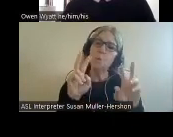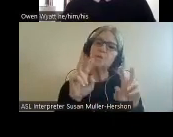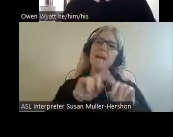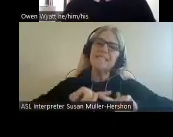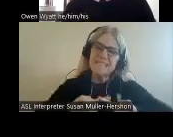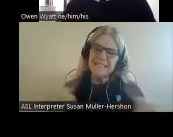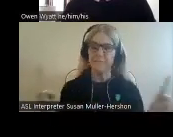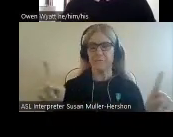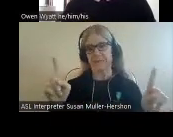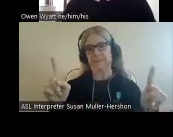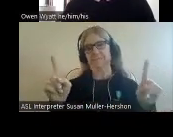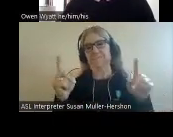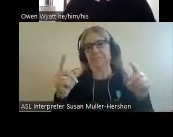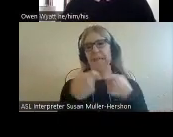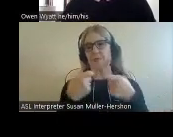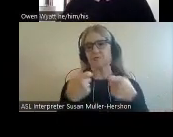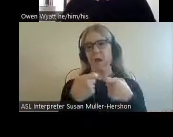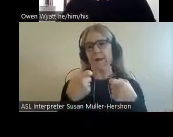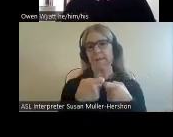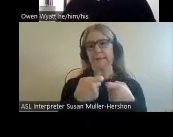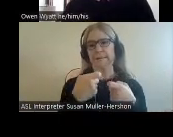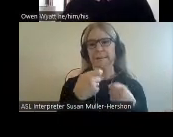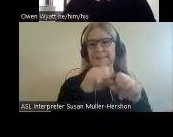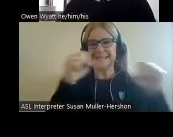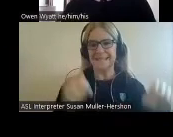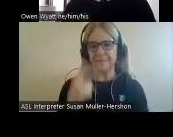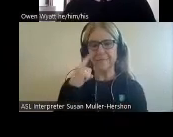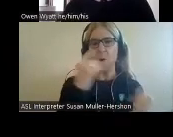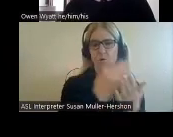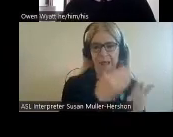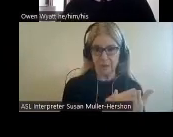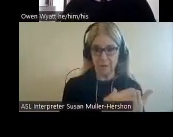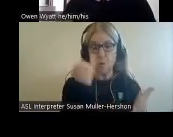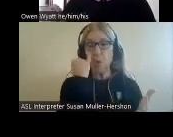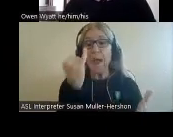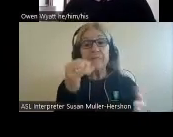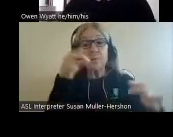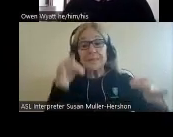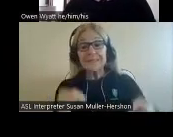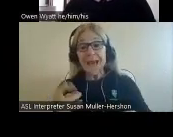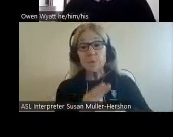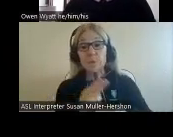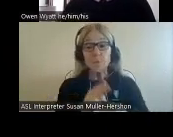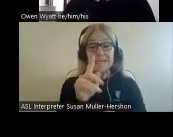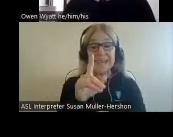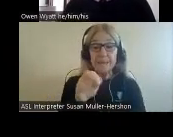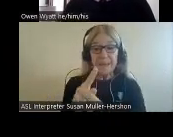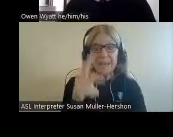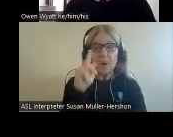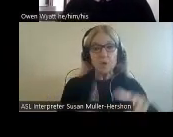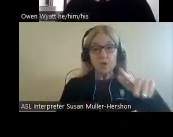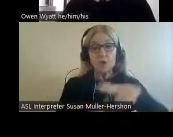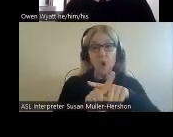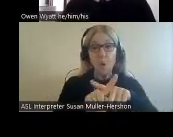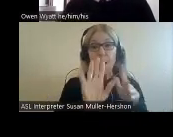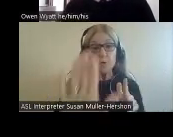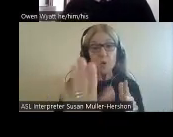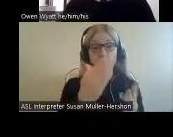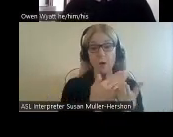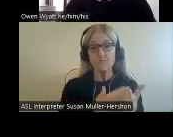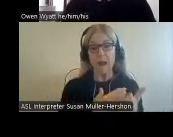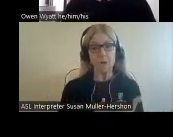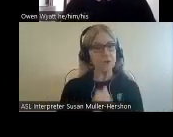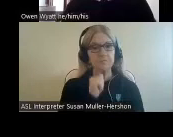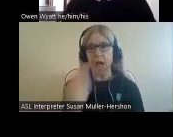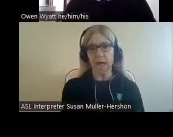keeping system, so that if you do use the EAP, there wouldn't be any notation about it in